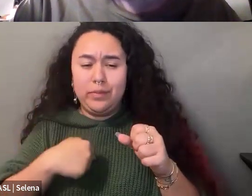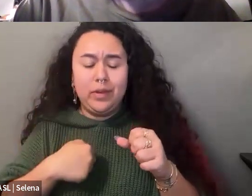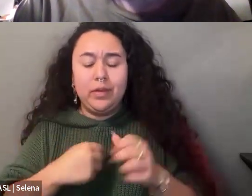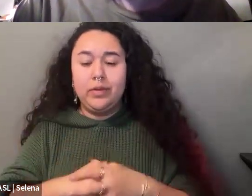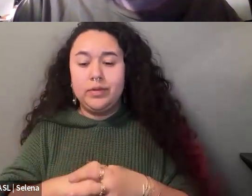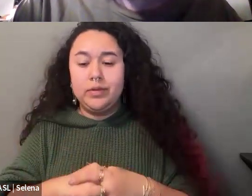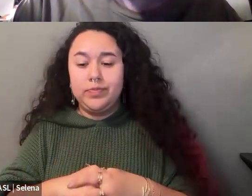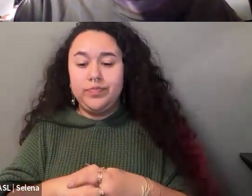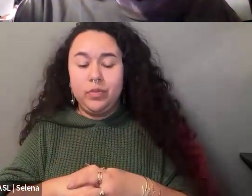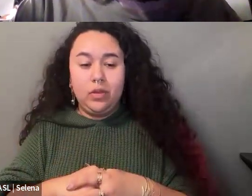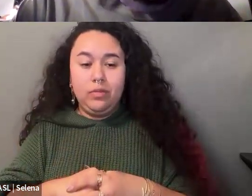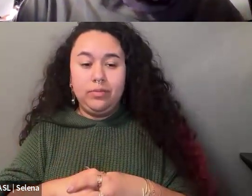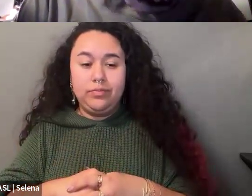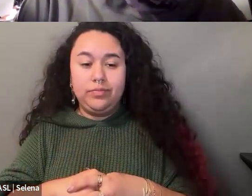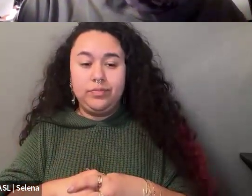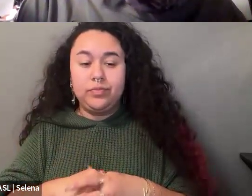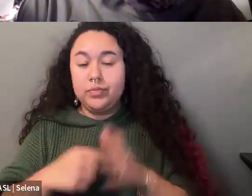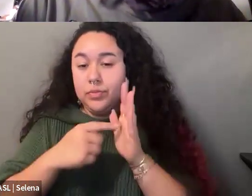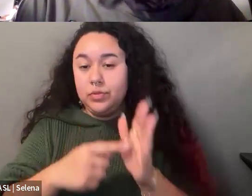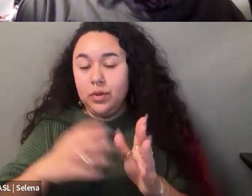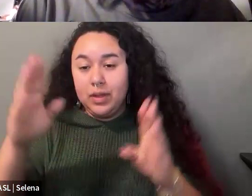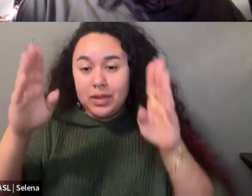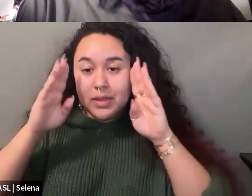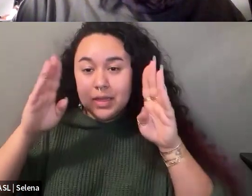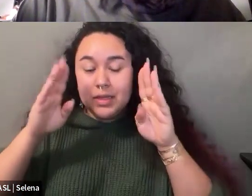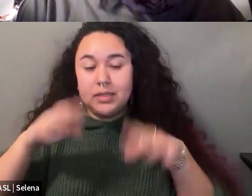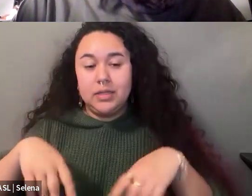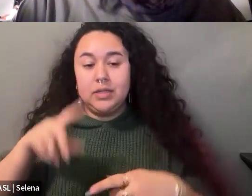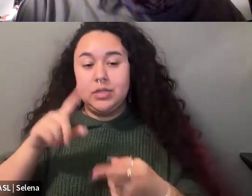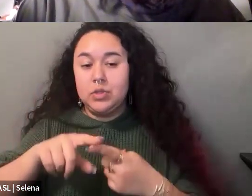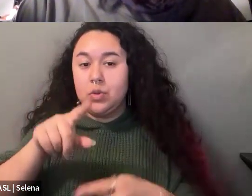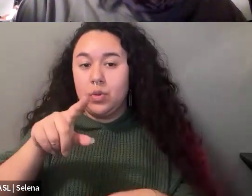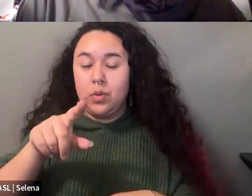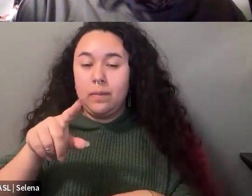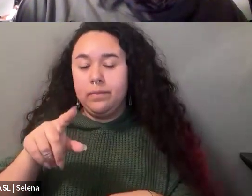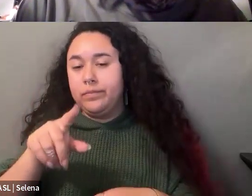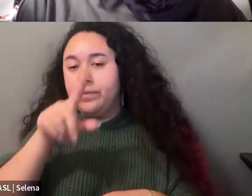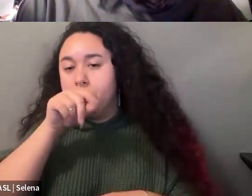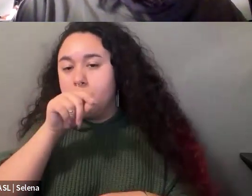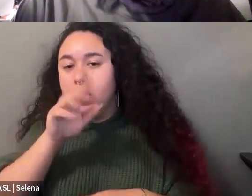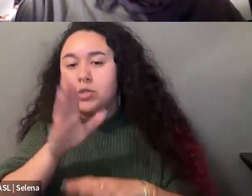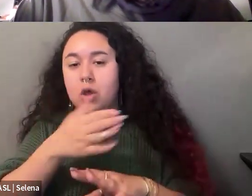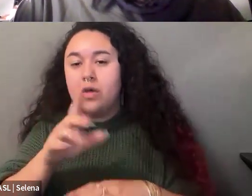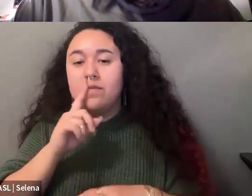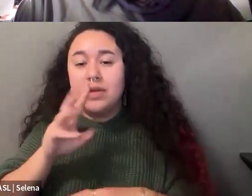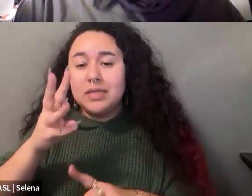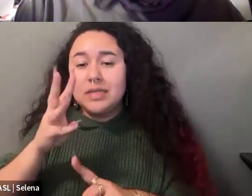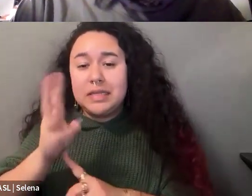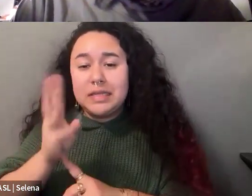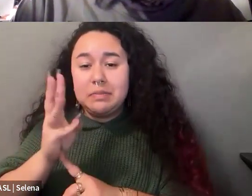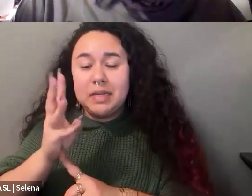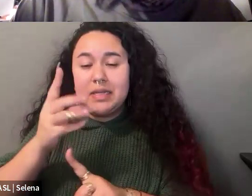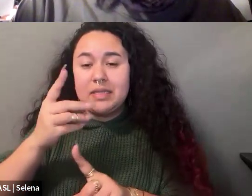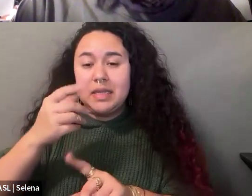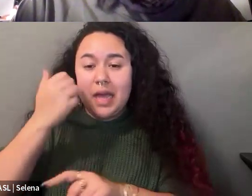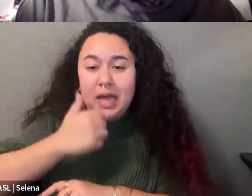is showing things like listening to birdsong for 6 minutes a day has